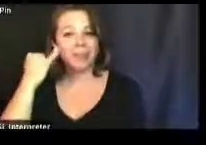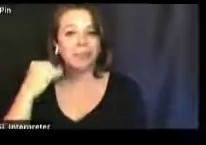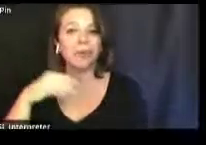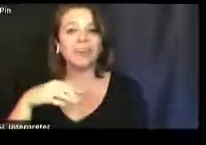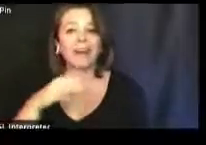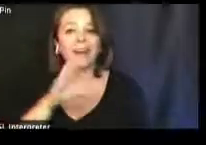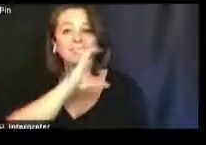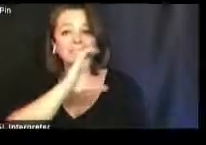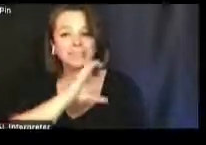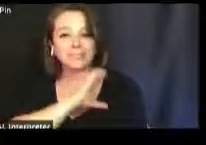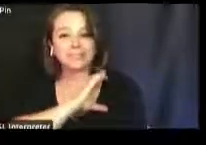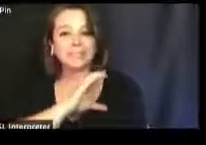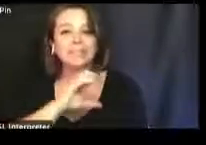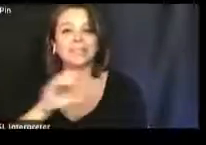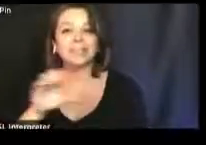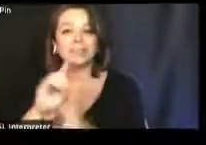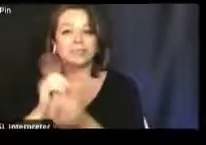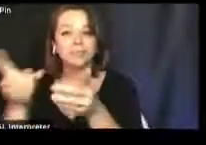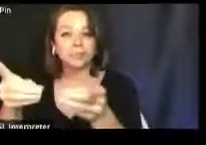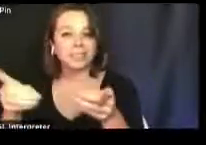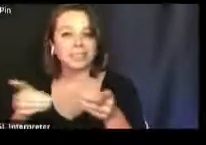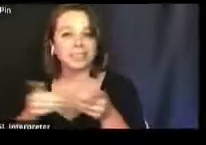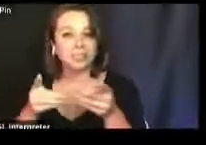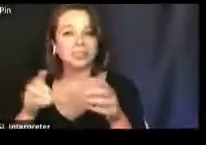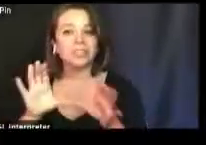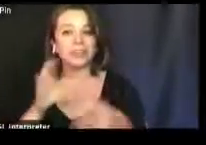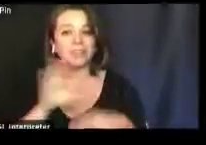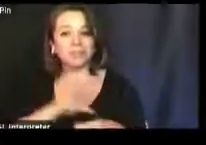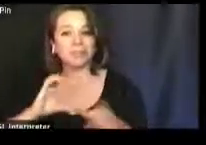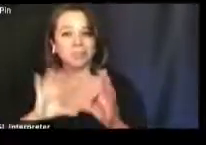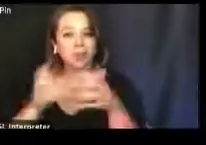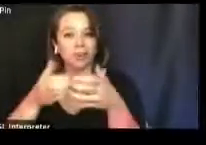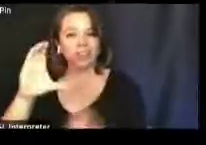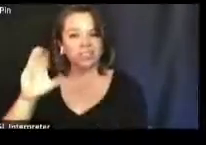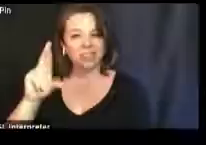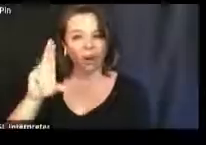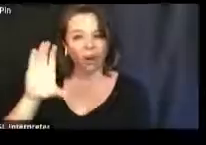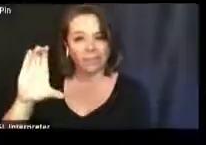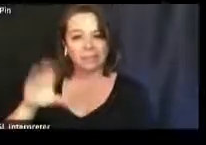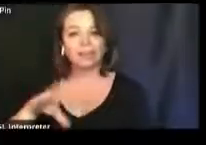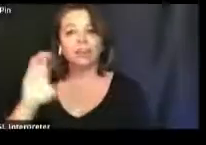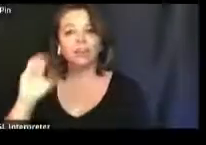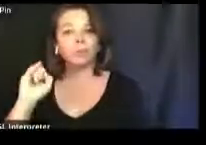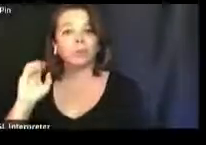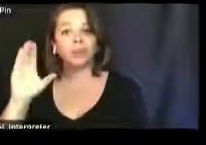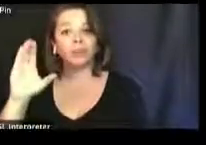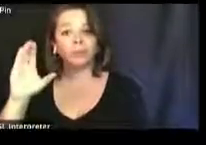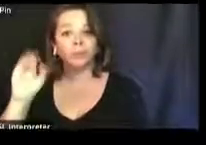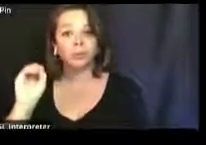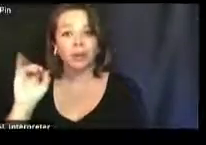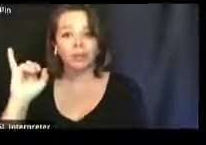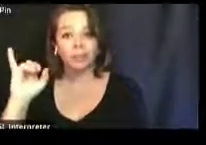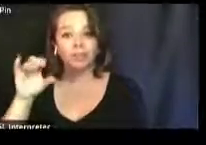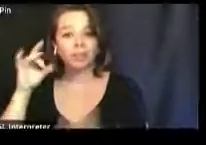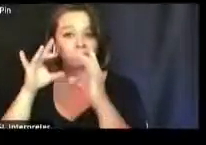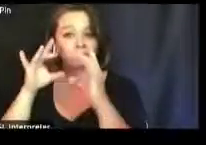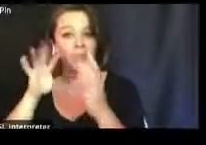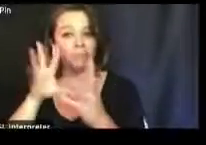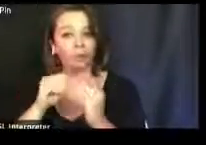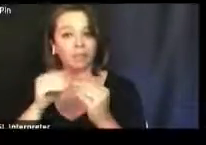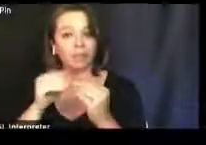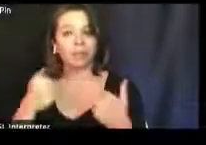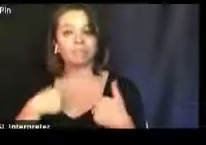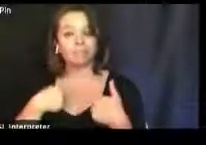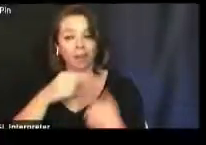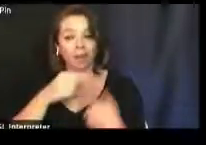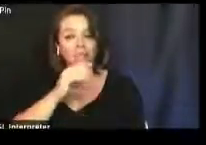Redistricting Commission Communities of Interest Input Meeting. I am Commissioner Derek Taylor, and I'll be co-chairing today's meeting